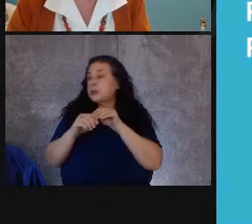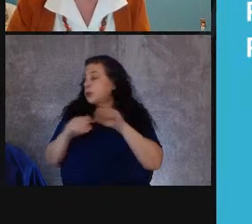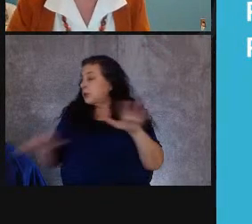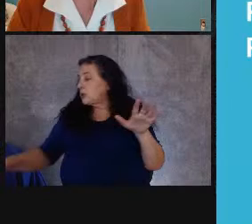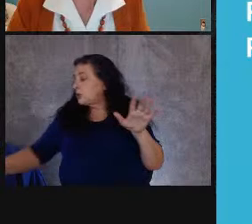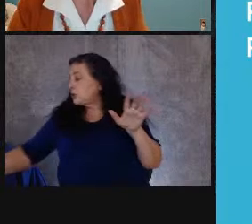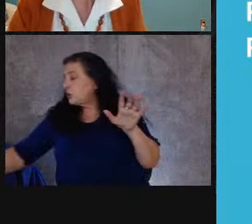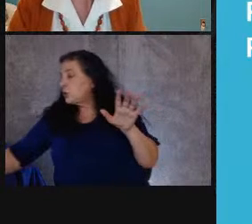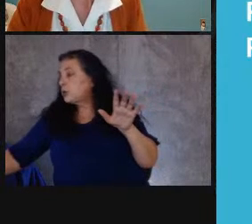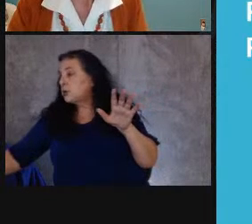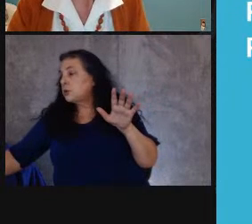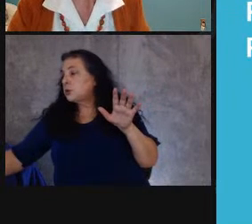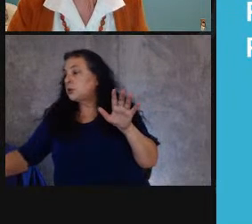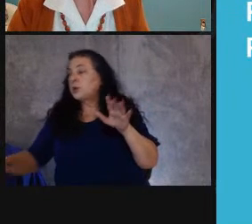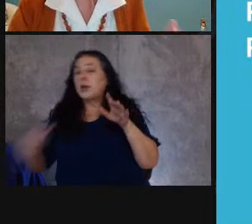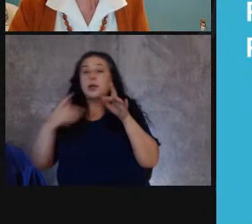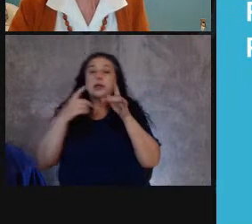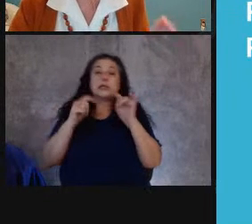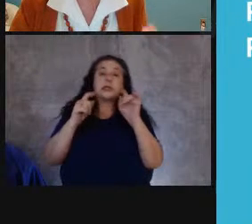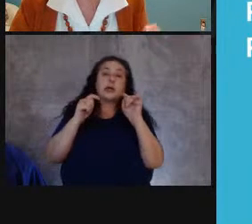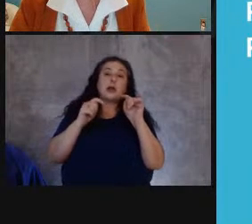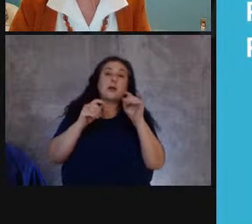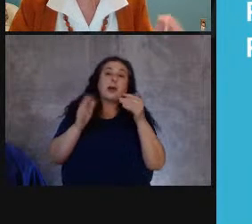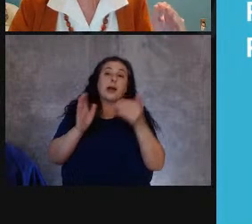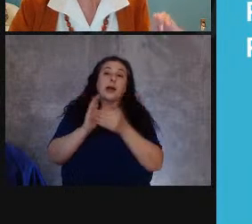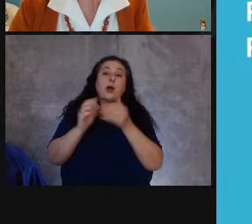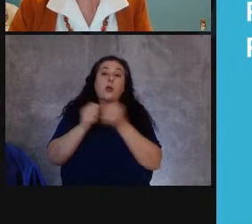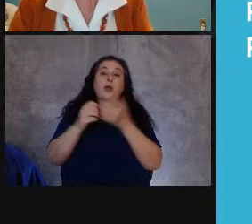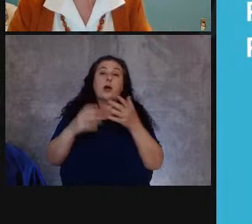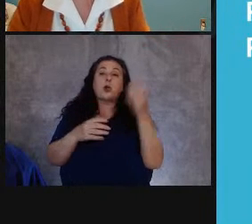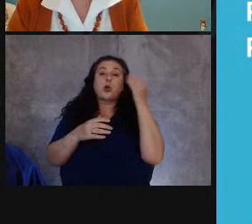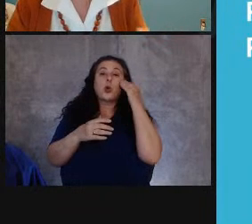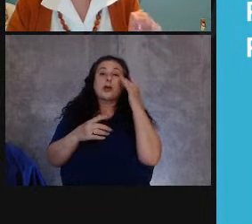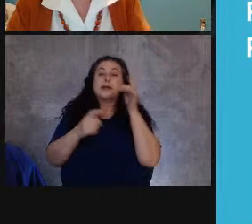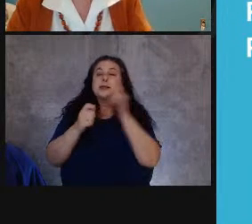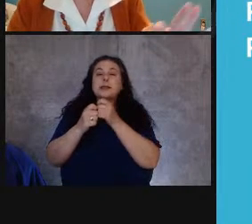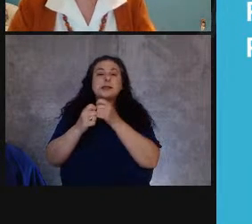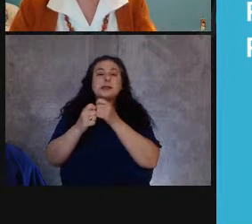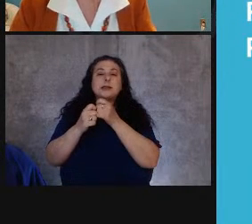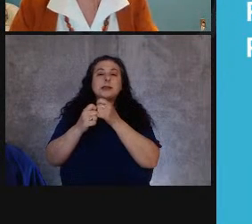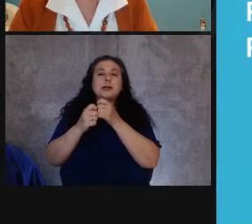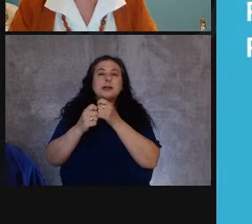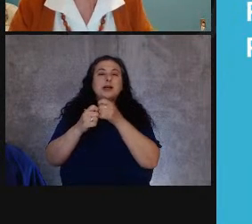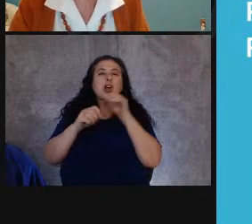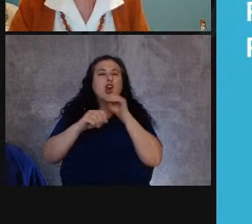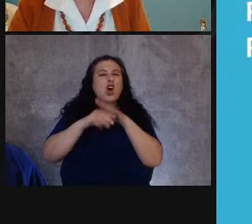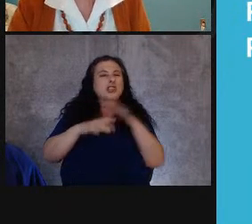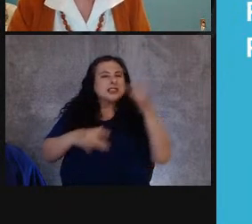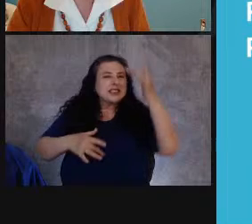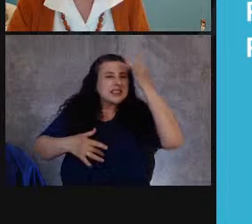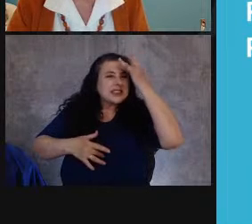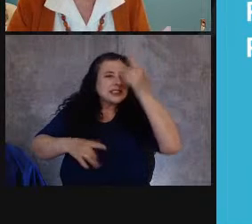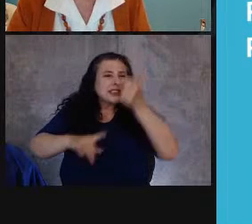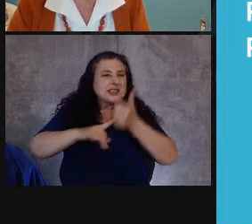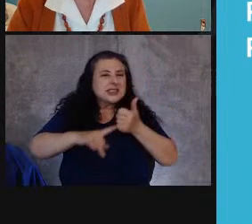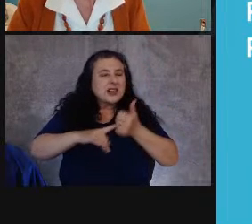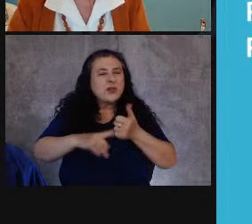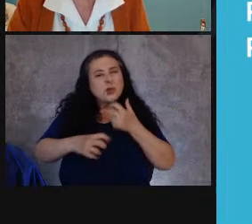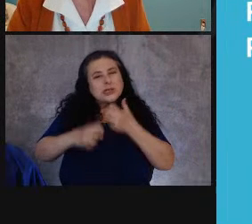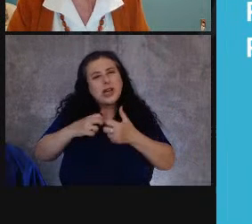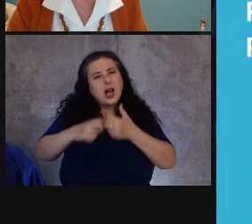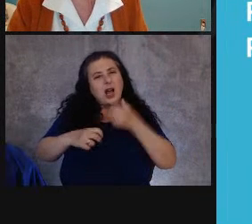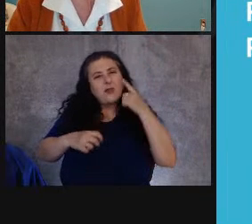disease, very well-known attempts. But again, without knowing exactly what is causing these diseases, it was really hard